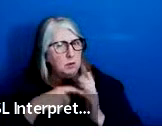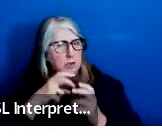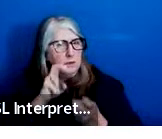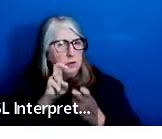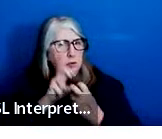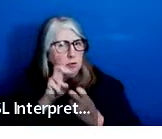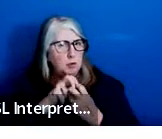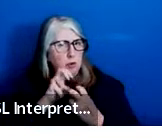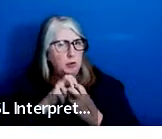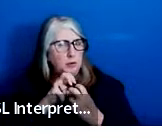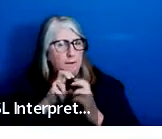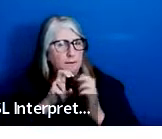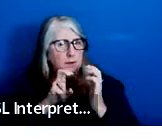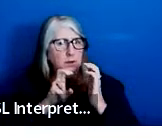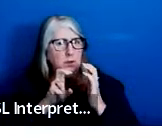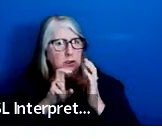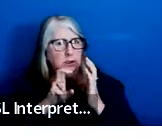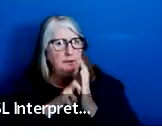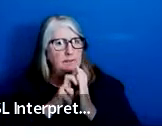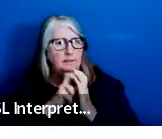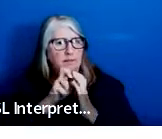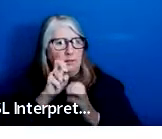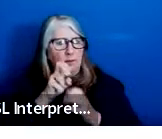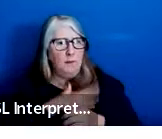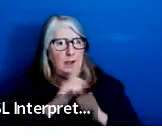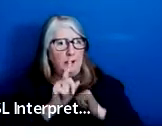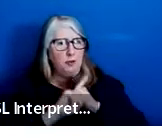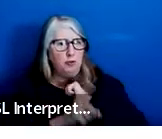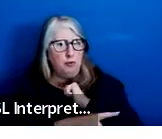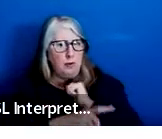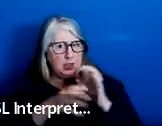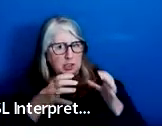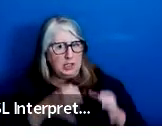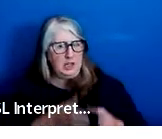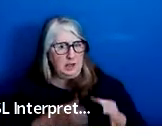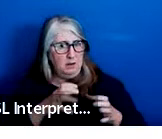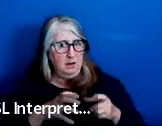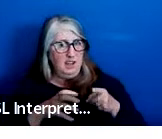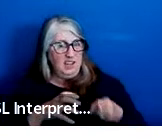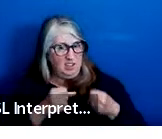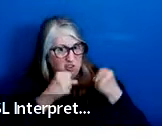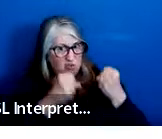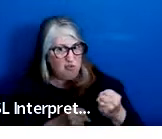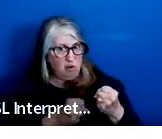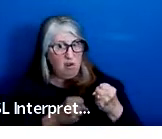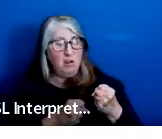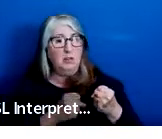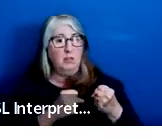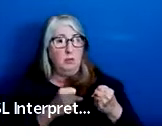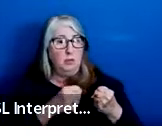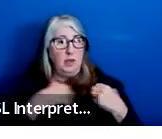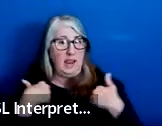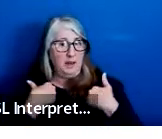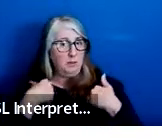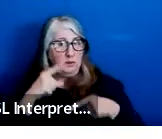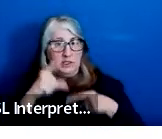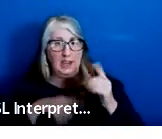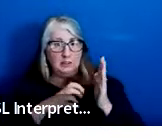can. Is this bin sturdy enough to keep the varmint from chewing into the bin?